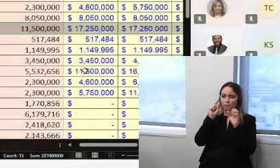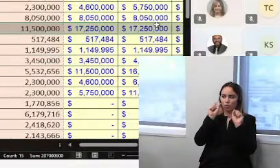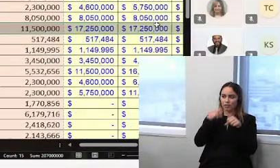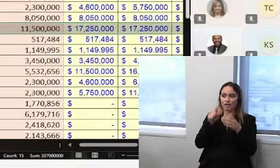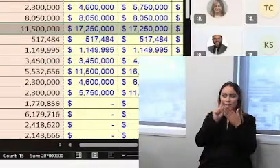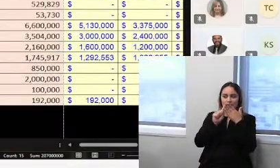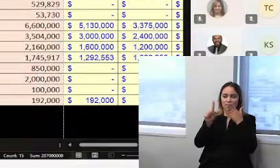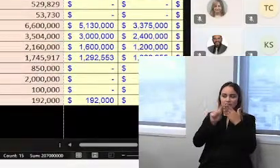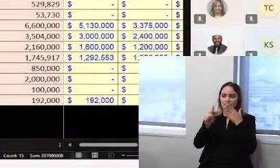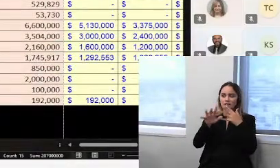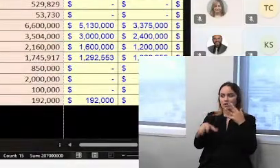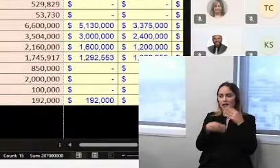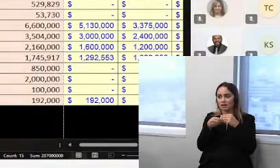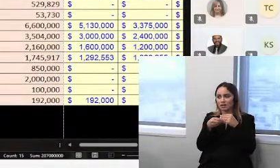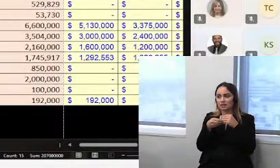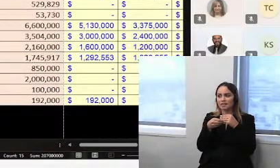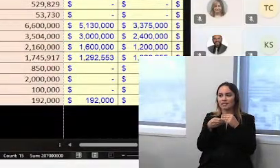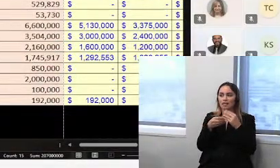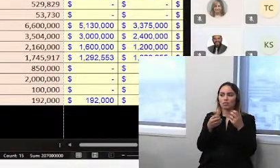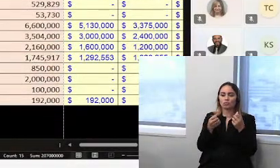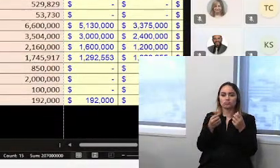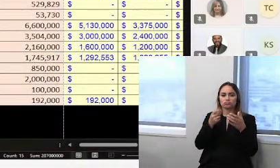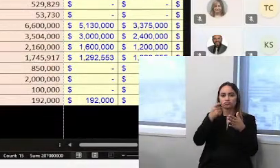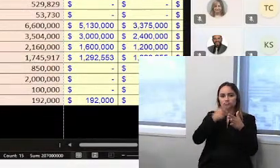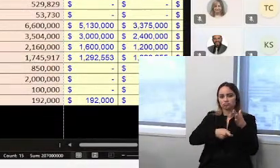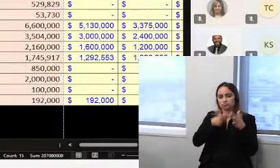top heading of these columns?